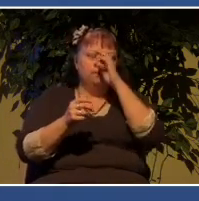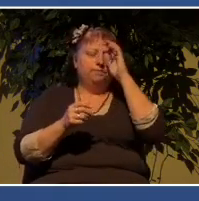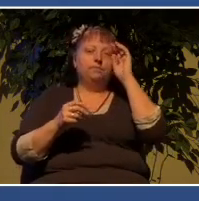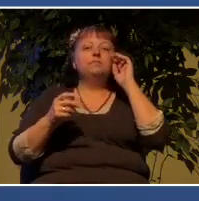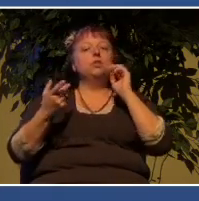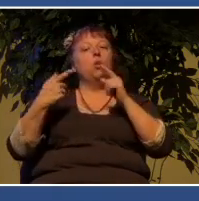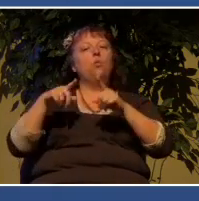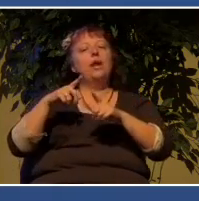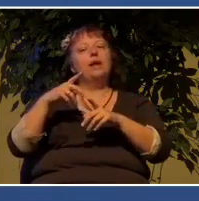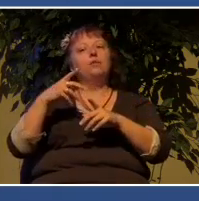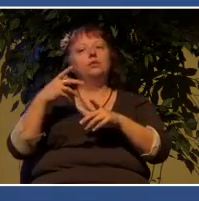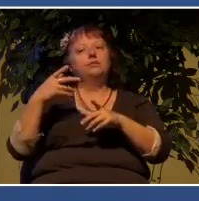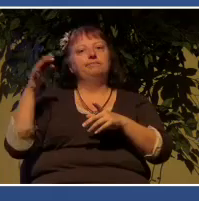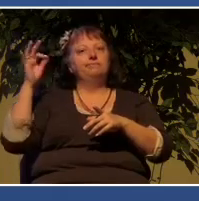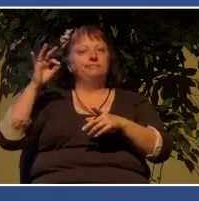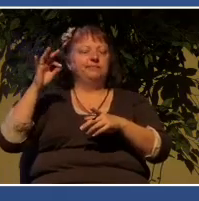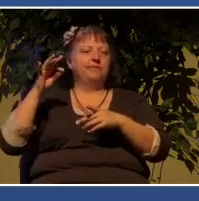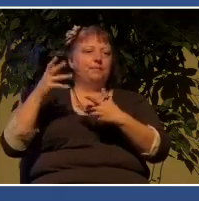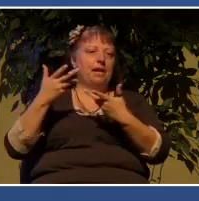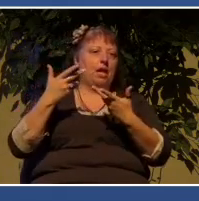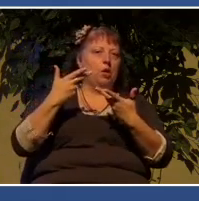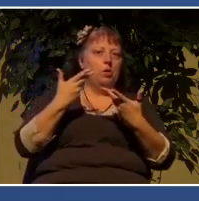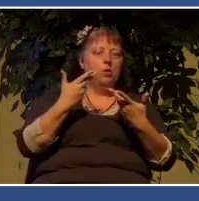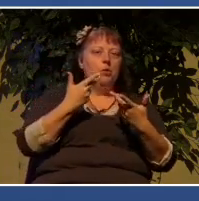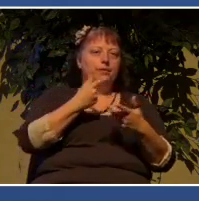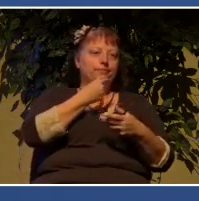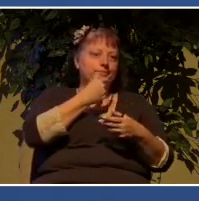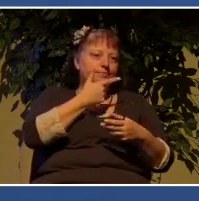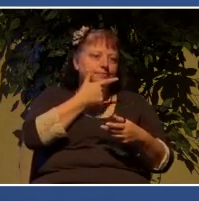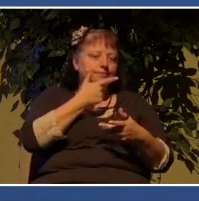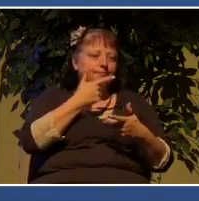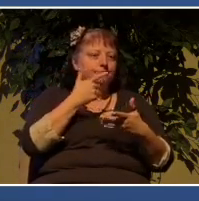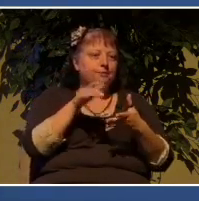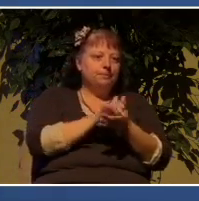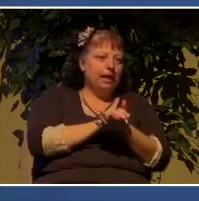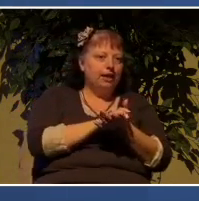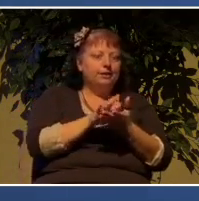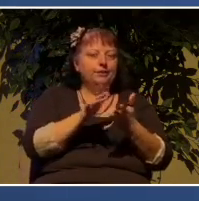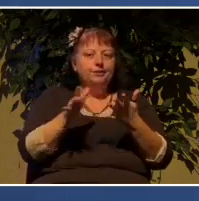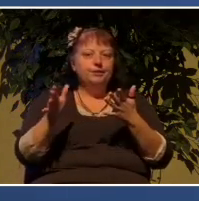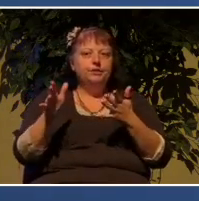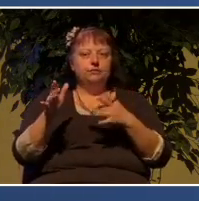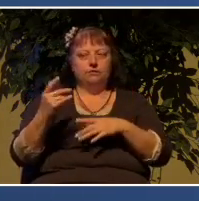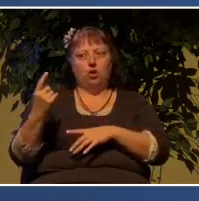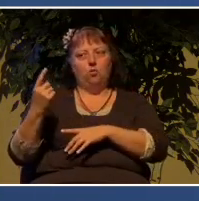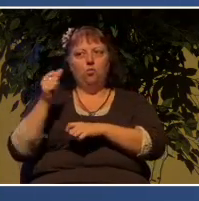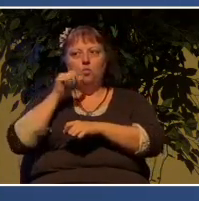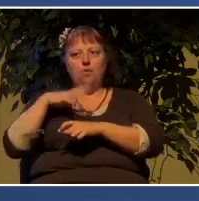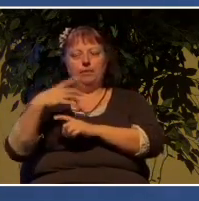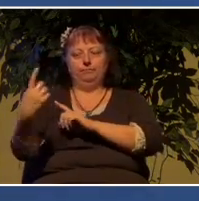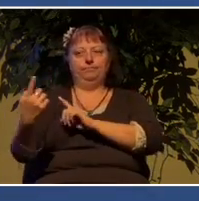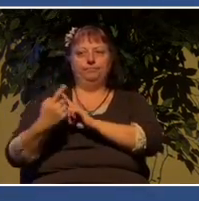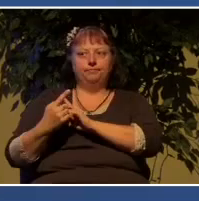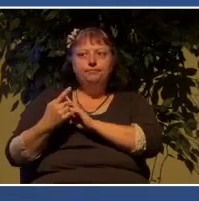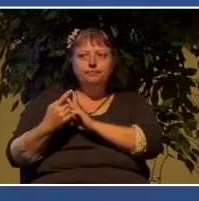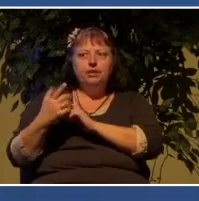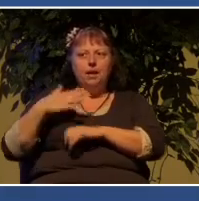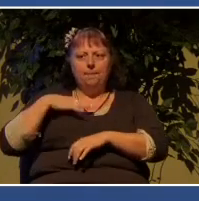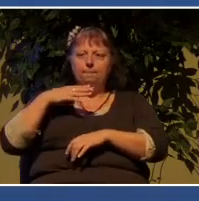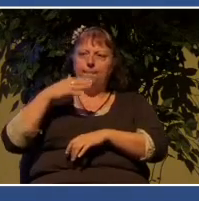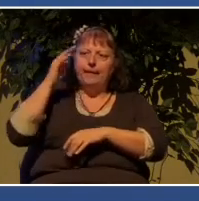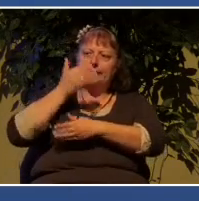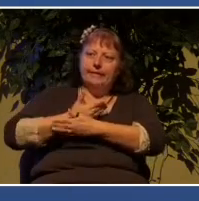marriage, and she's allowed me to share this story. She has a son who's gay, and she's been struggling with the